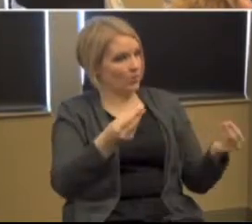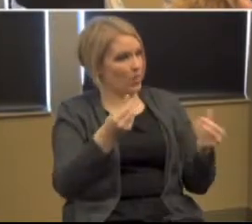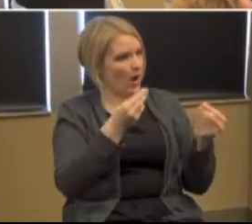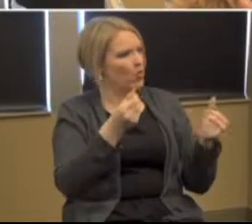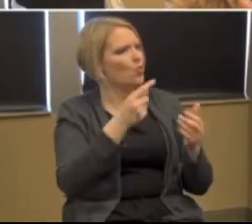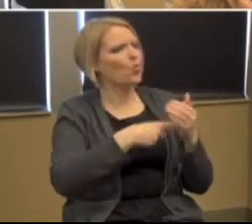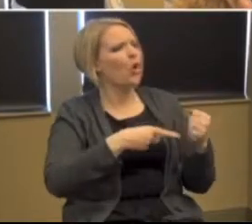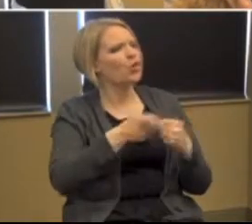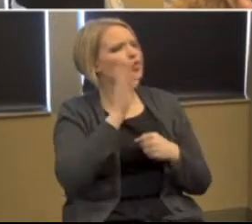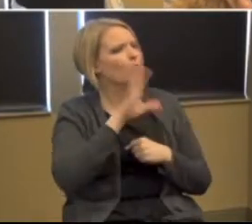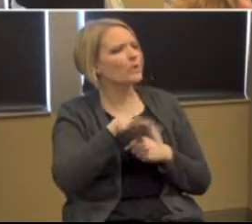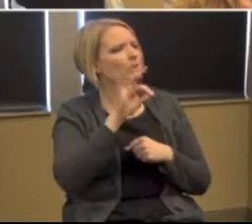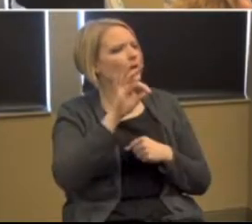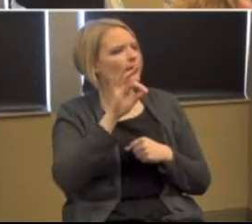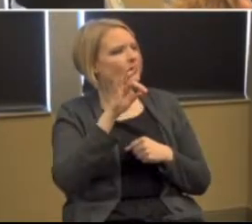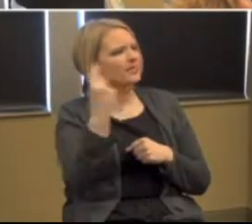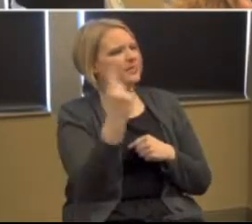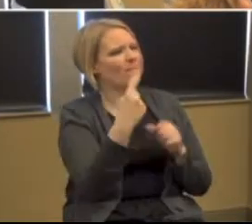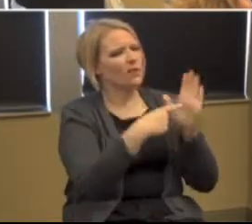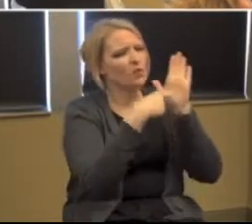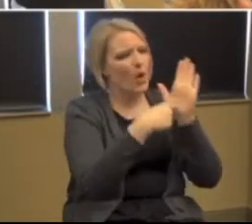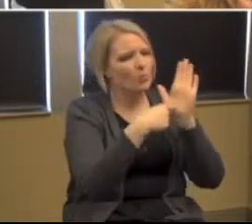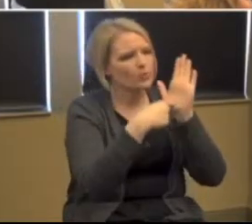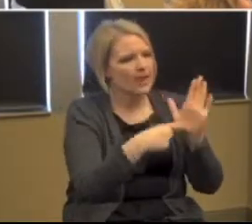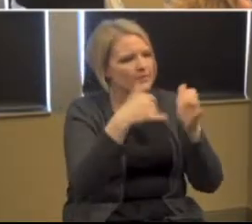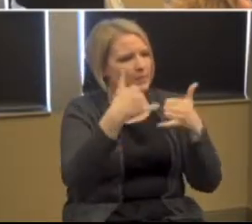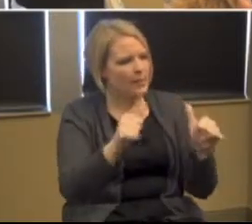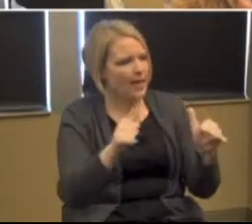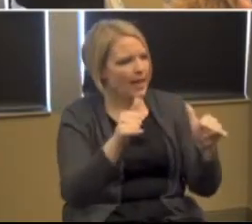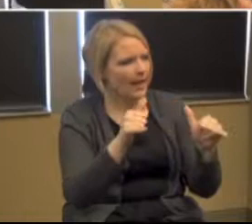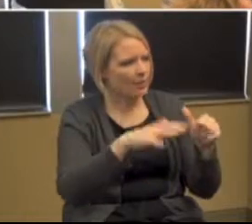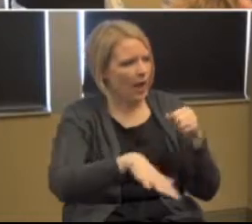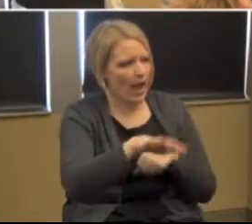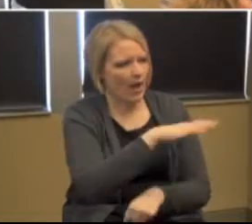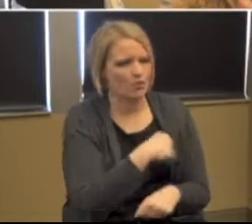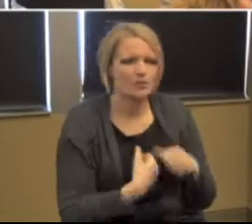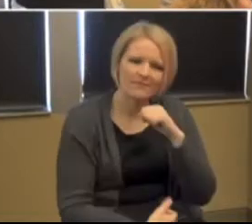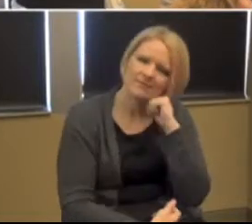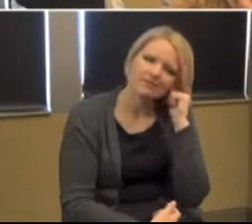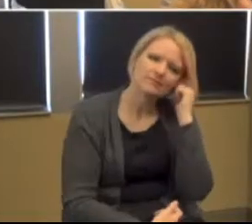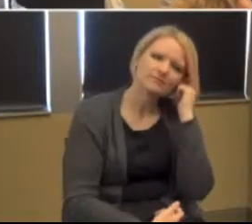would you all pick for an object for the playground?